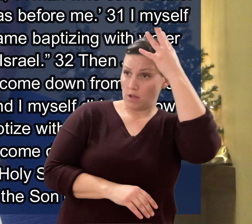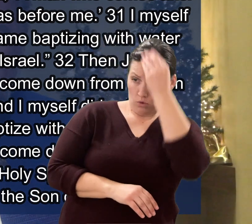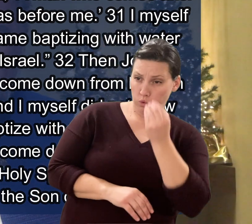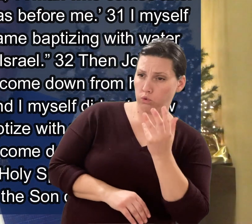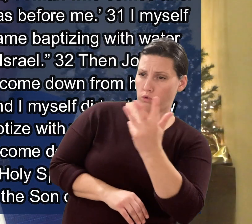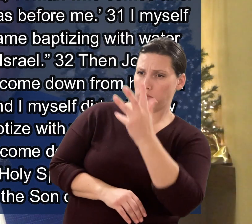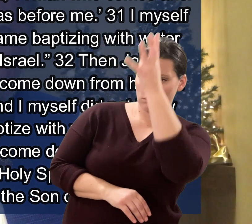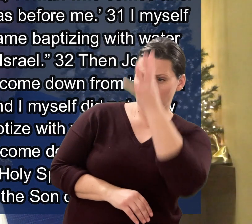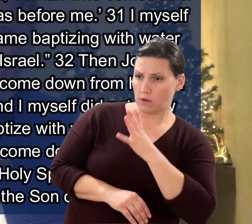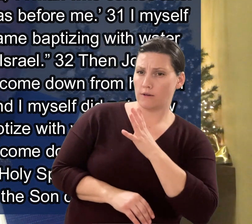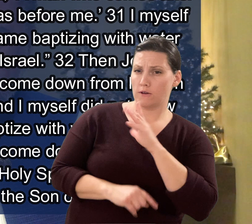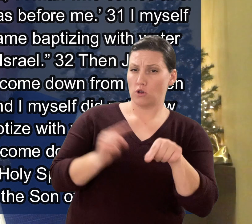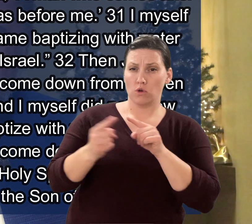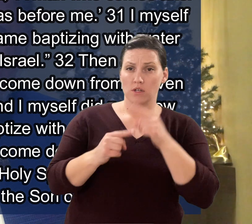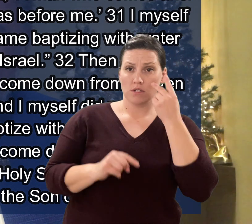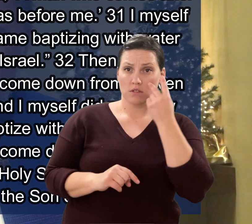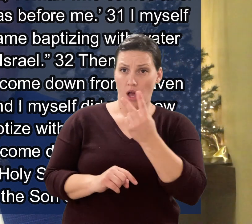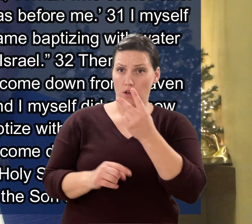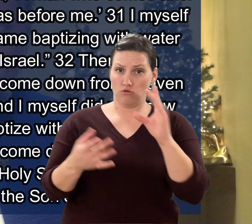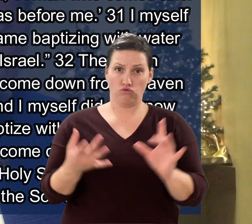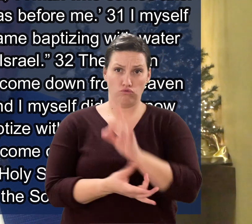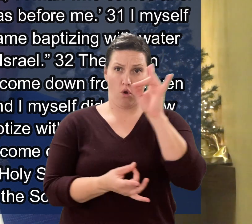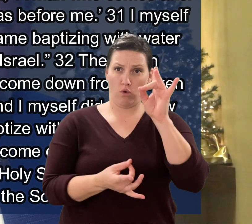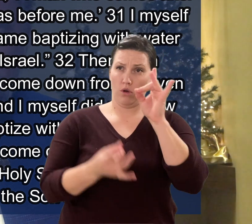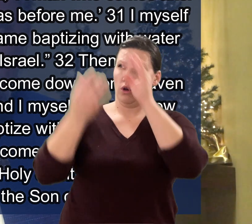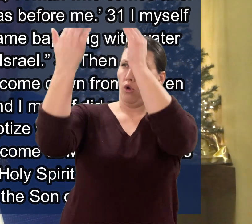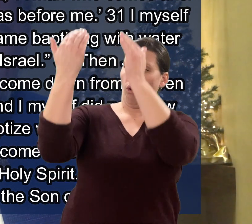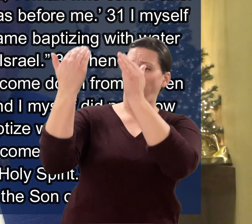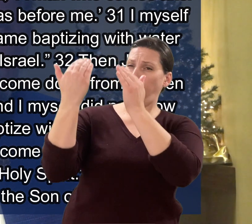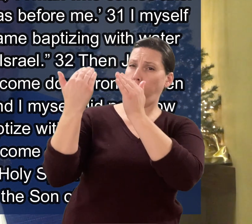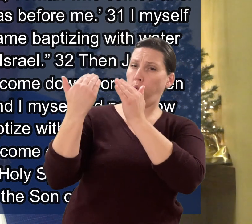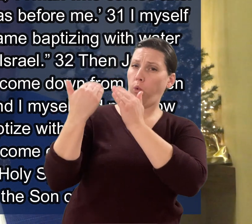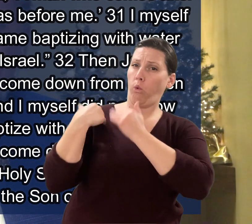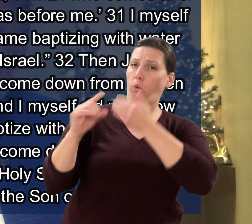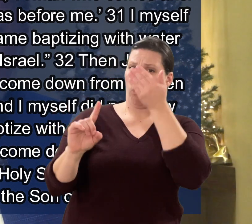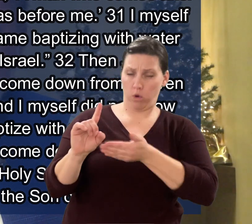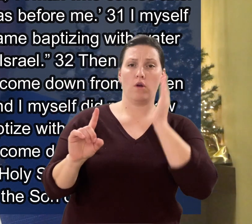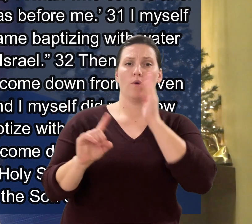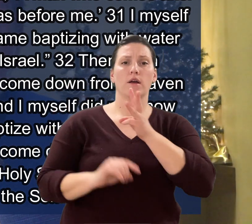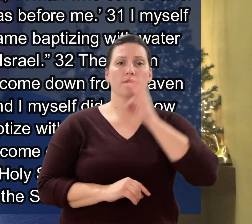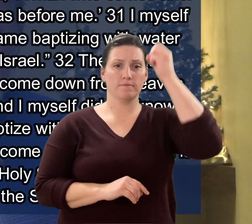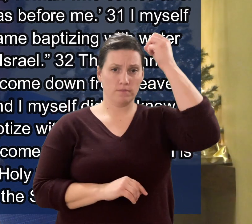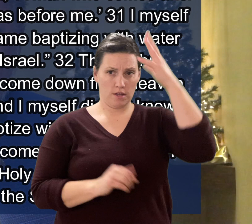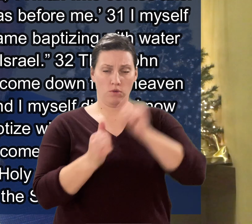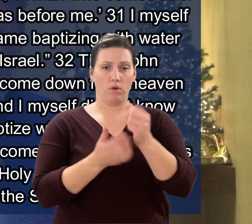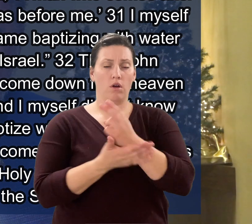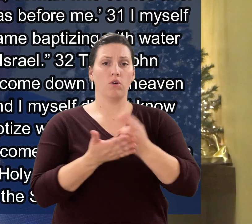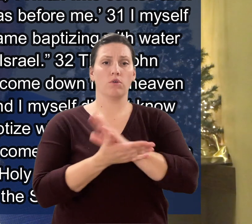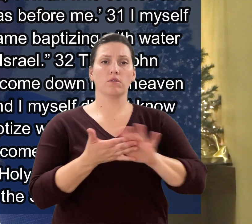me, 'The man on whom you see the Spirit come down and remain is the one who will baptize with the Holy